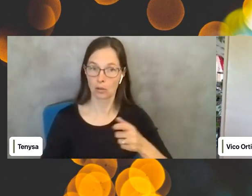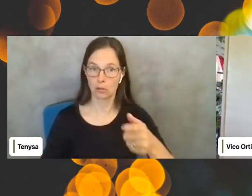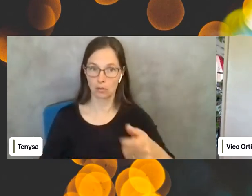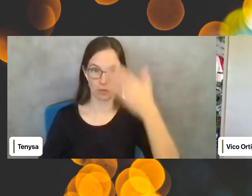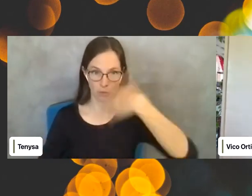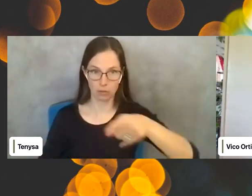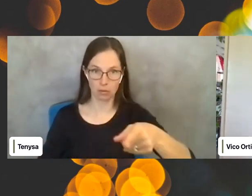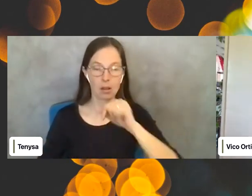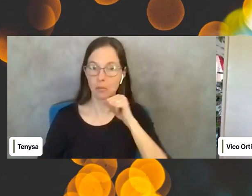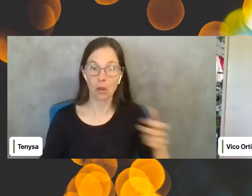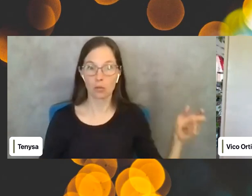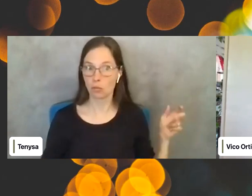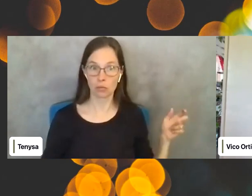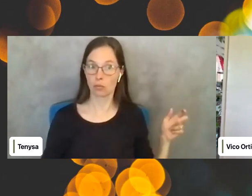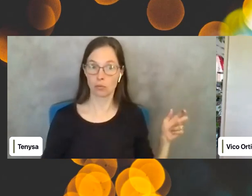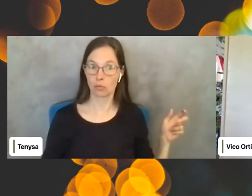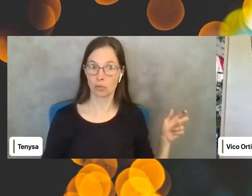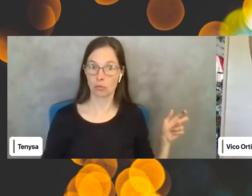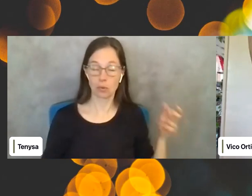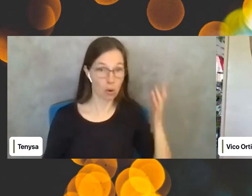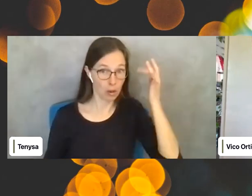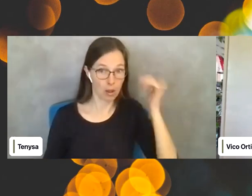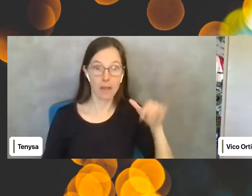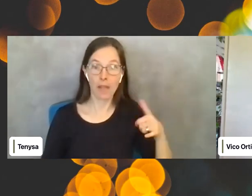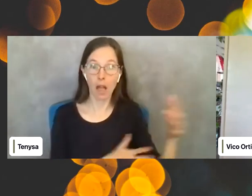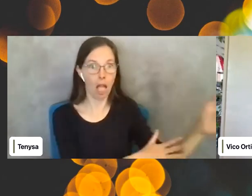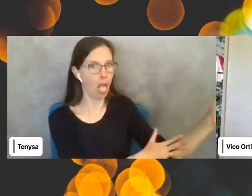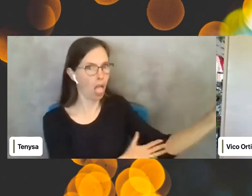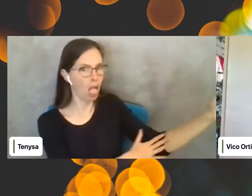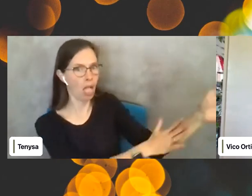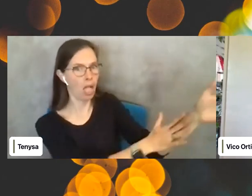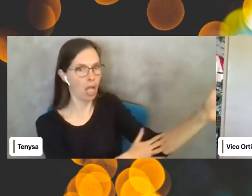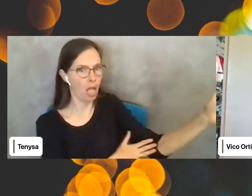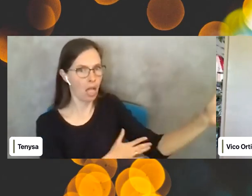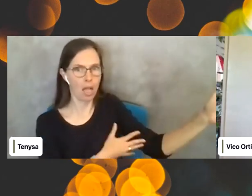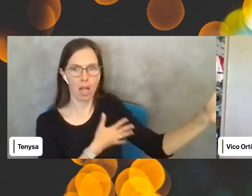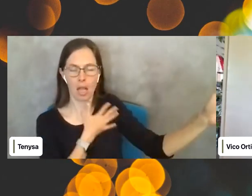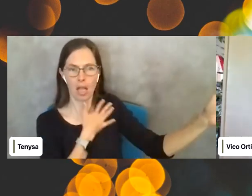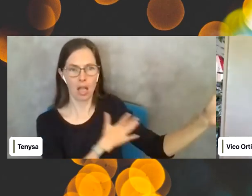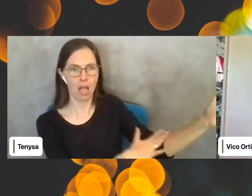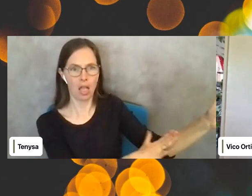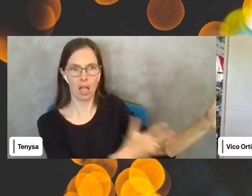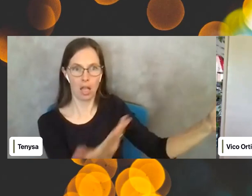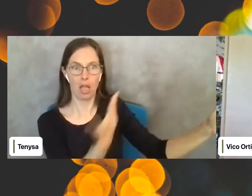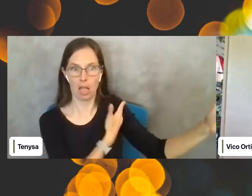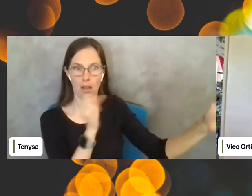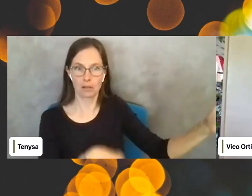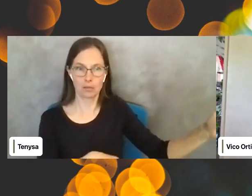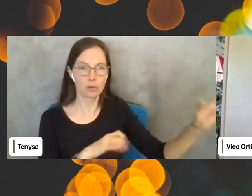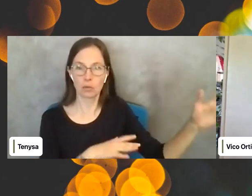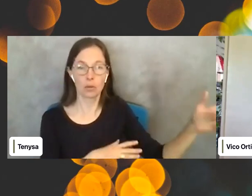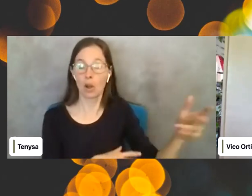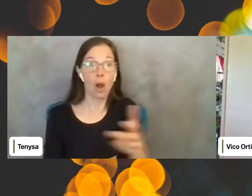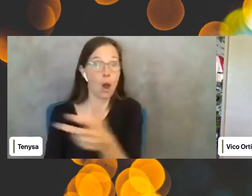I'm not doing like this because what? This exposes all of this. And I'm not going like this because this